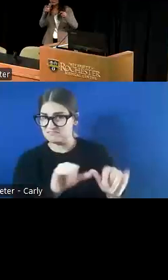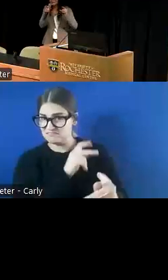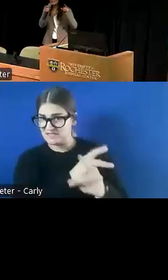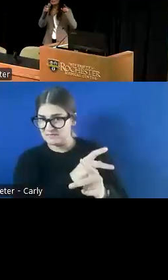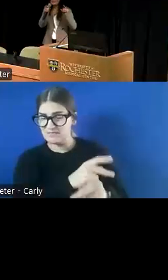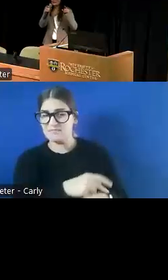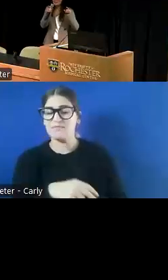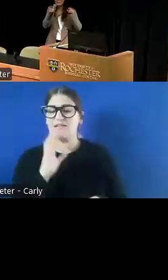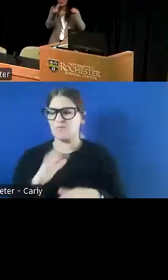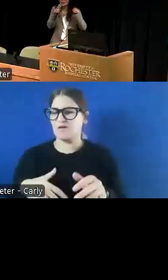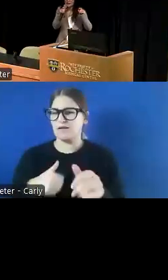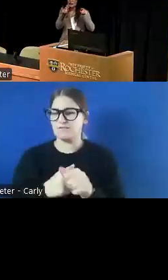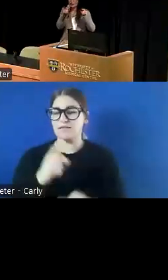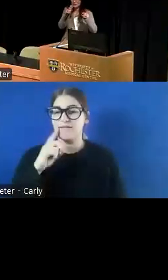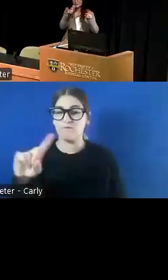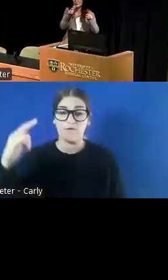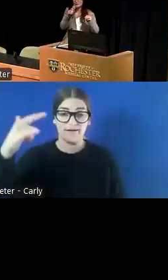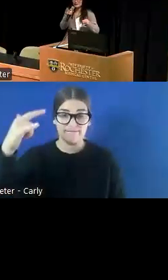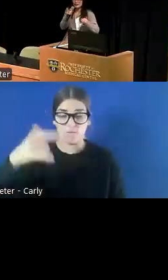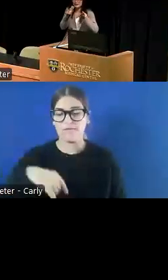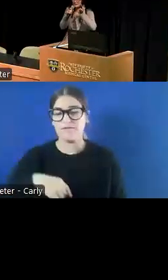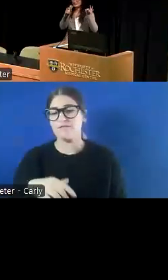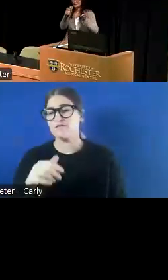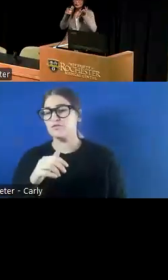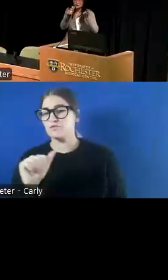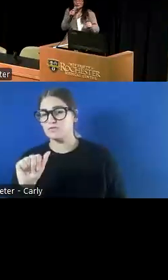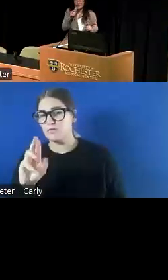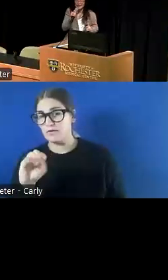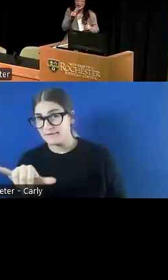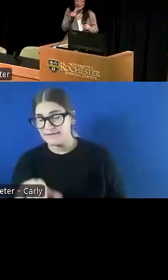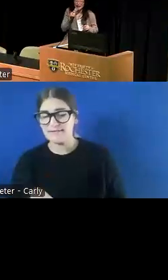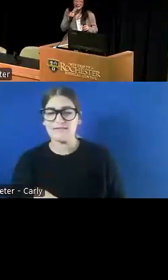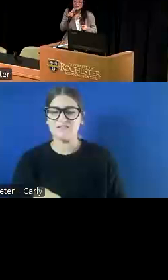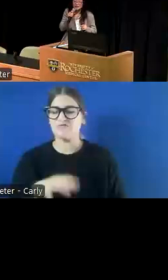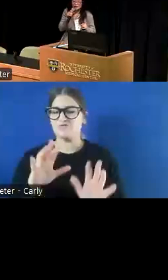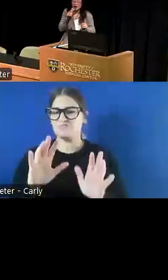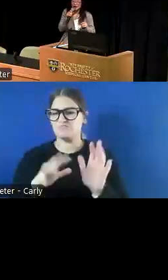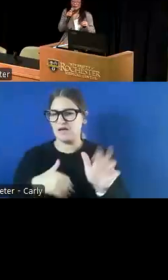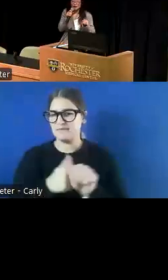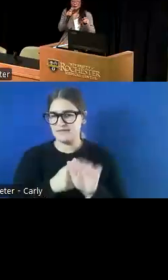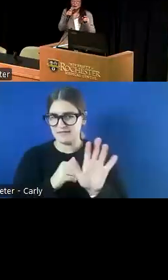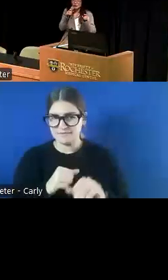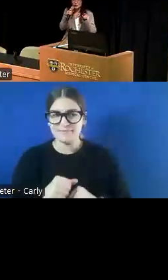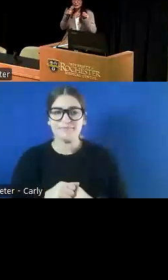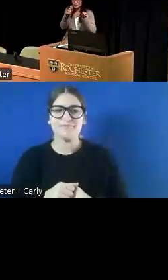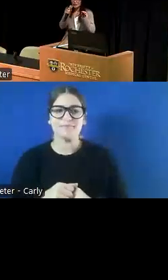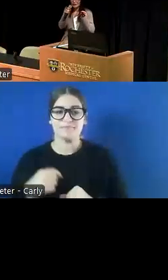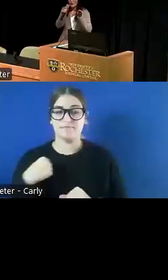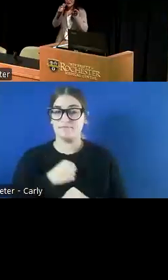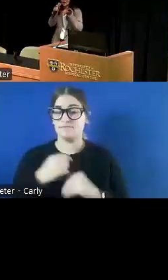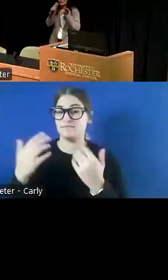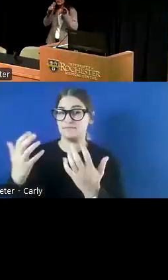Air Force chaplains, Army chaplains, and just kind of like doing overall update. And we want to